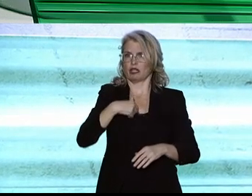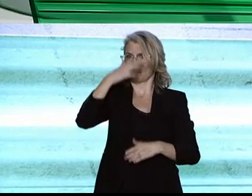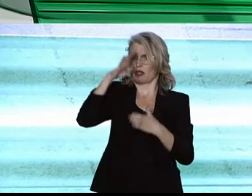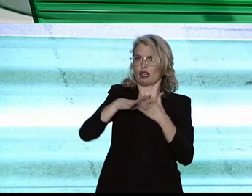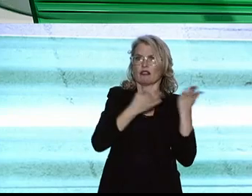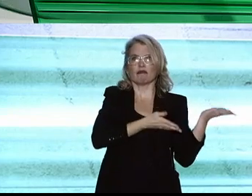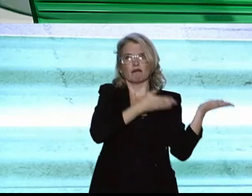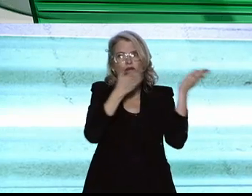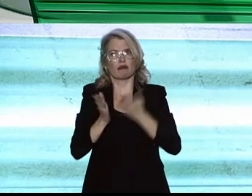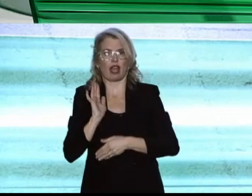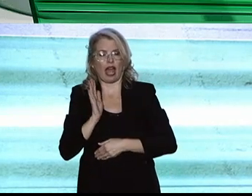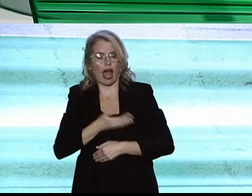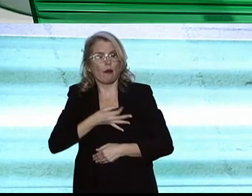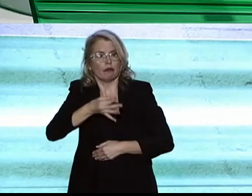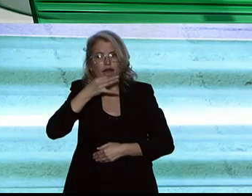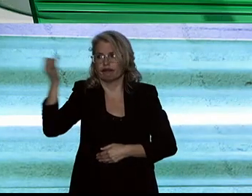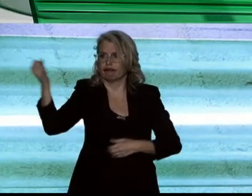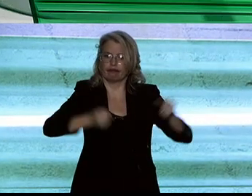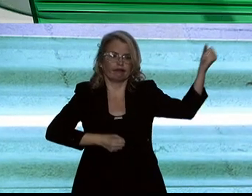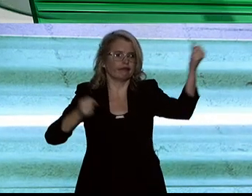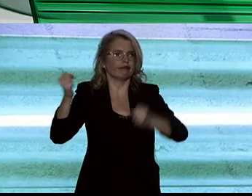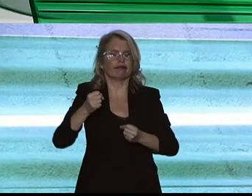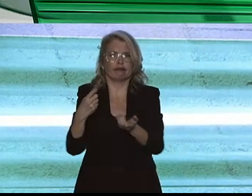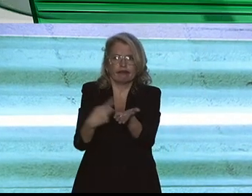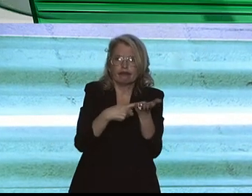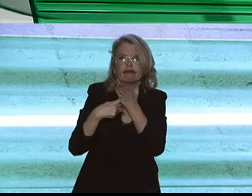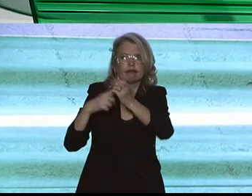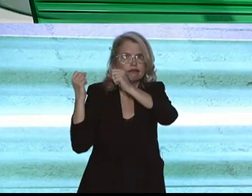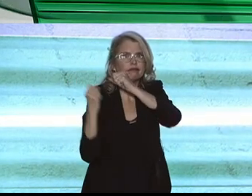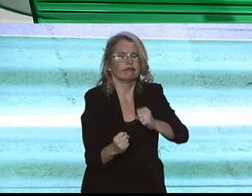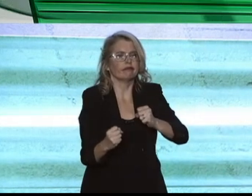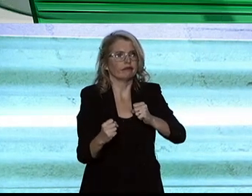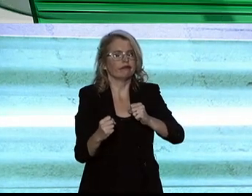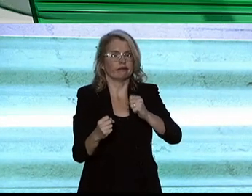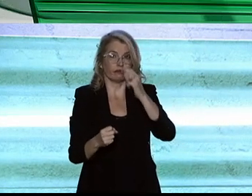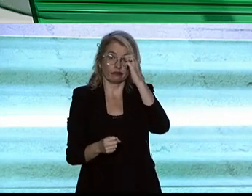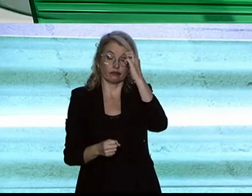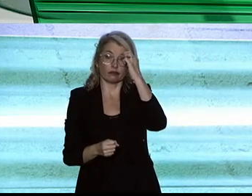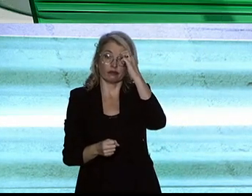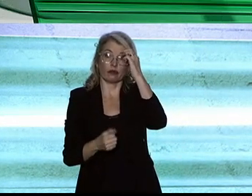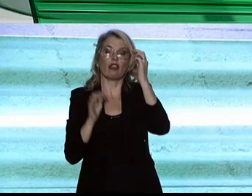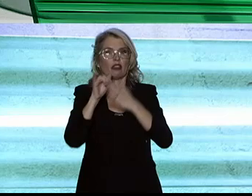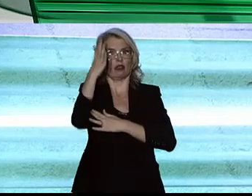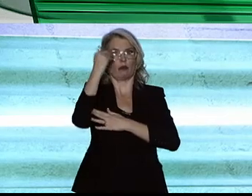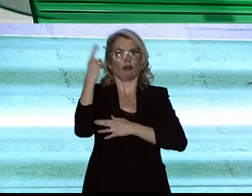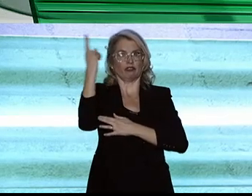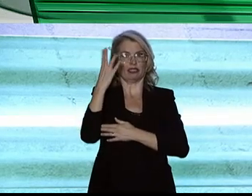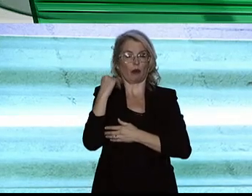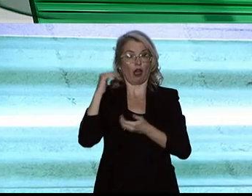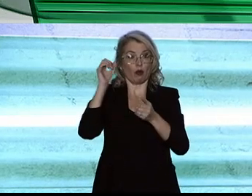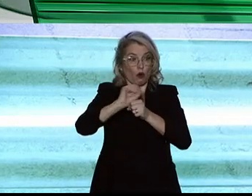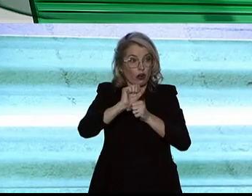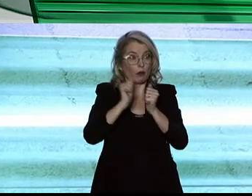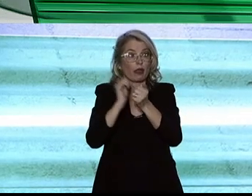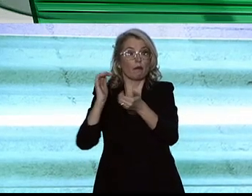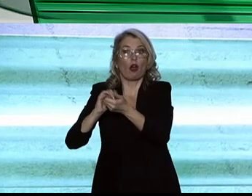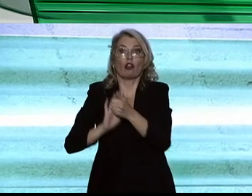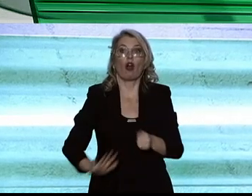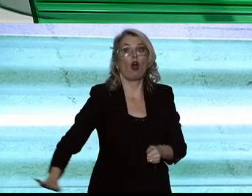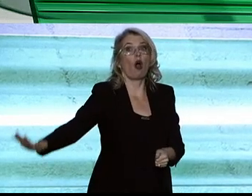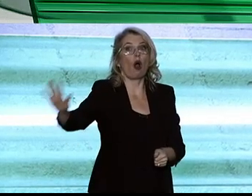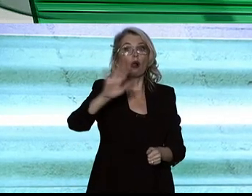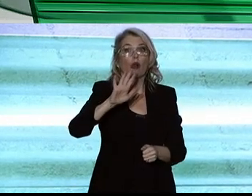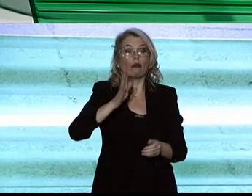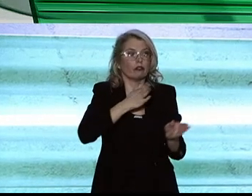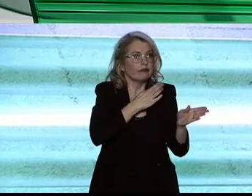in bringing as much expertise on board as possible. This is why we are working with partners across